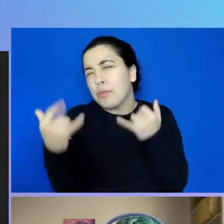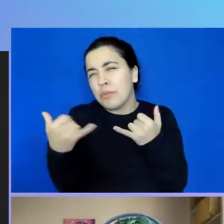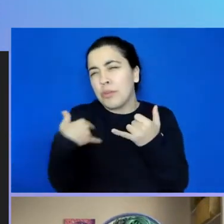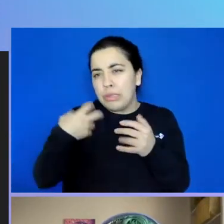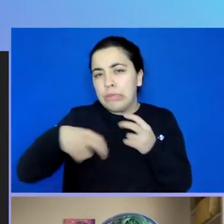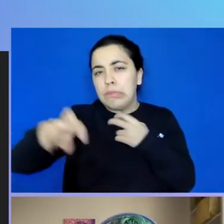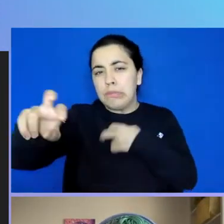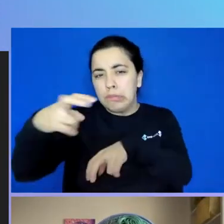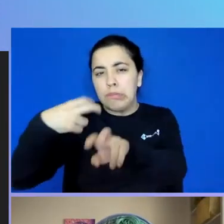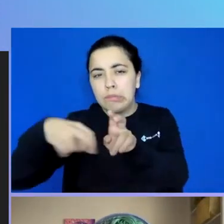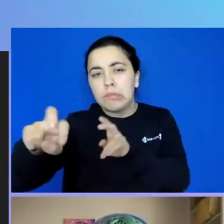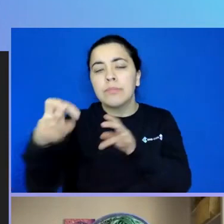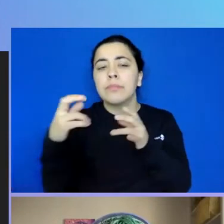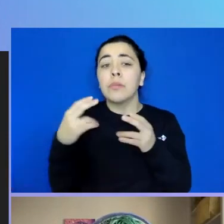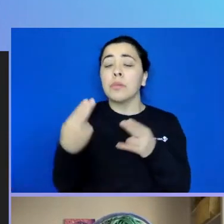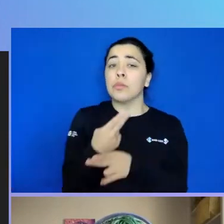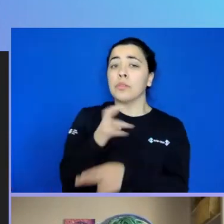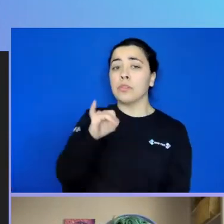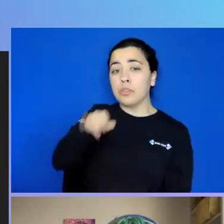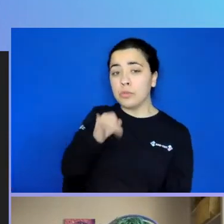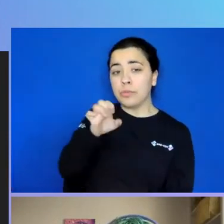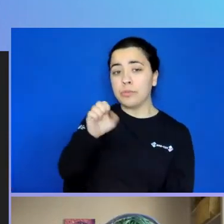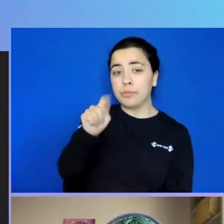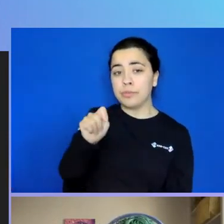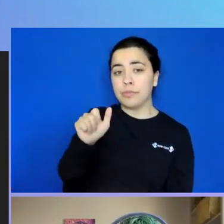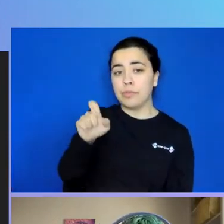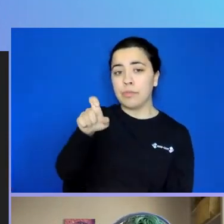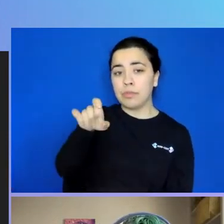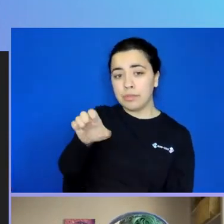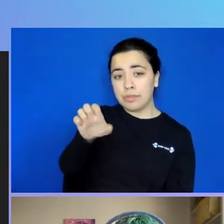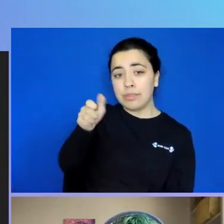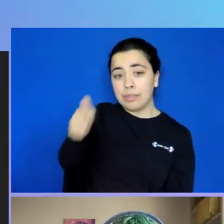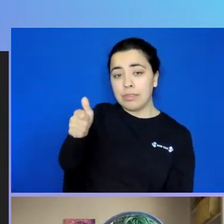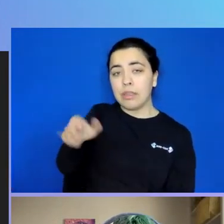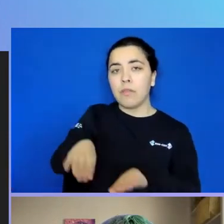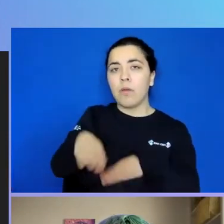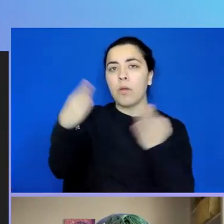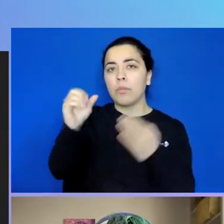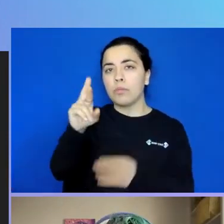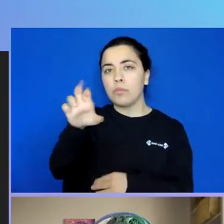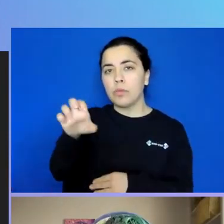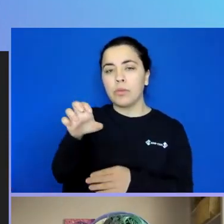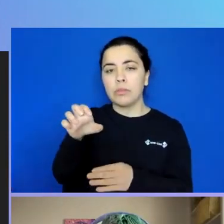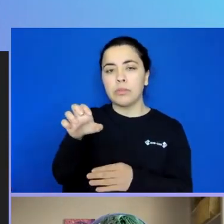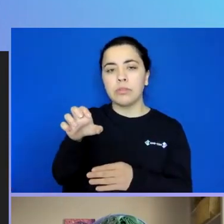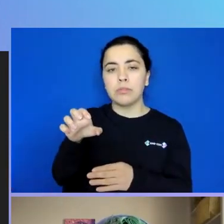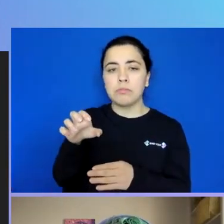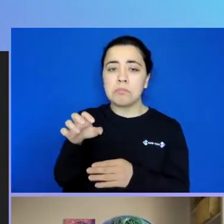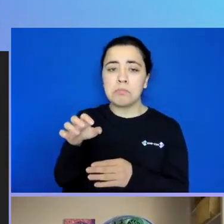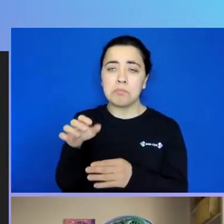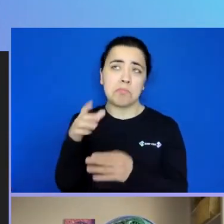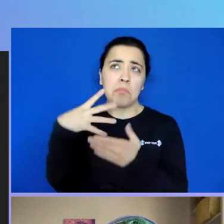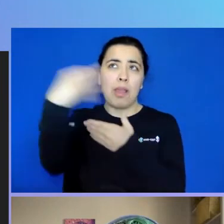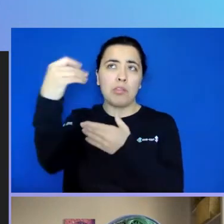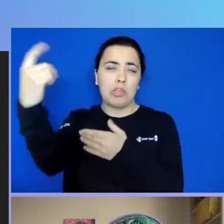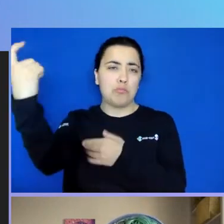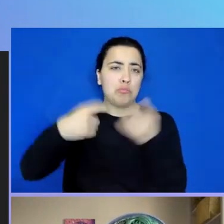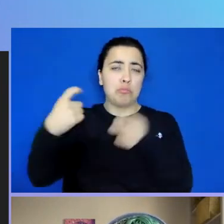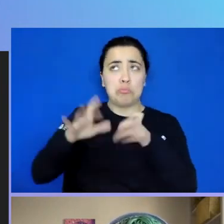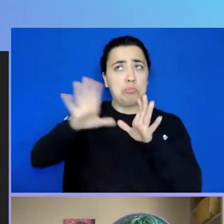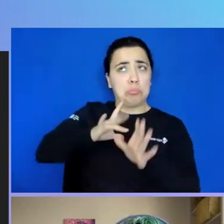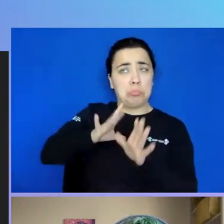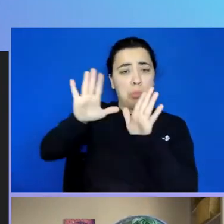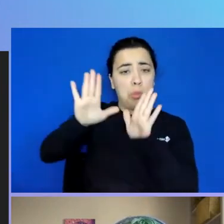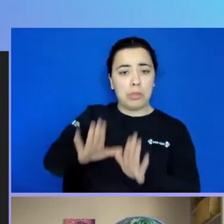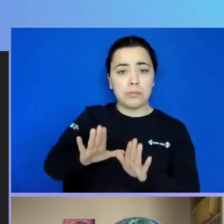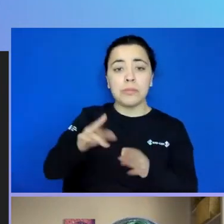use JestAx, which is actually an open source package that's not maintained by Deque. It's one of our outside contributors, which is awesome. But we use